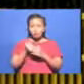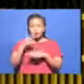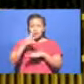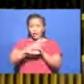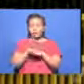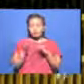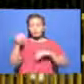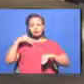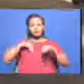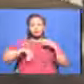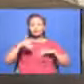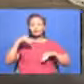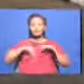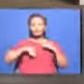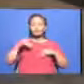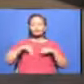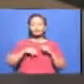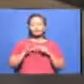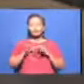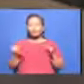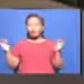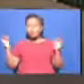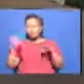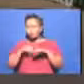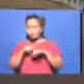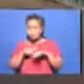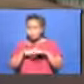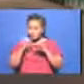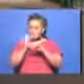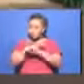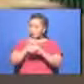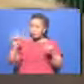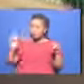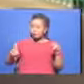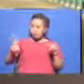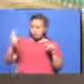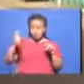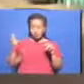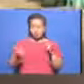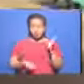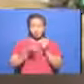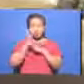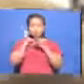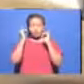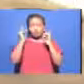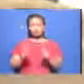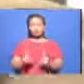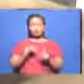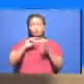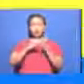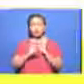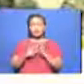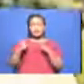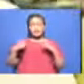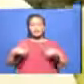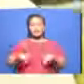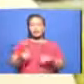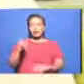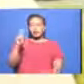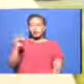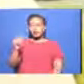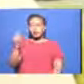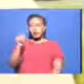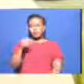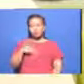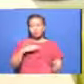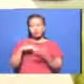muda mrefu, Rais Kenyatta alitekeleza sera mpya ambayo imewezesha NYS kuhudumu na kutoa ujuzi kwa vijana. The